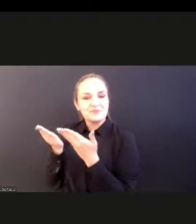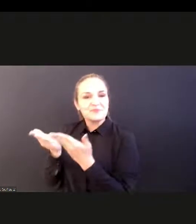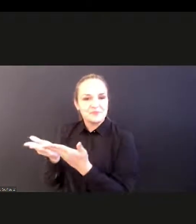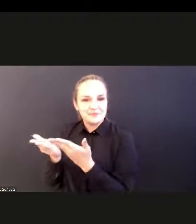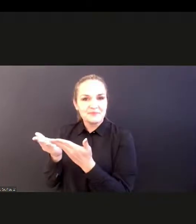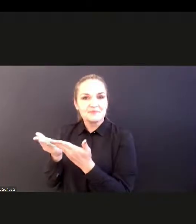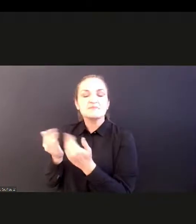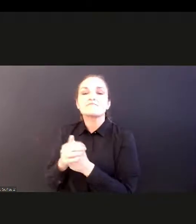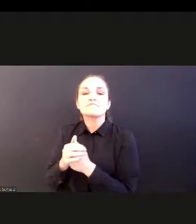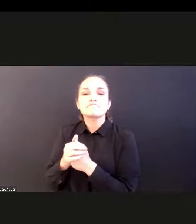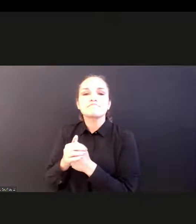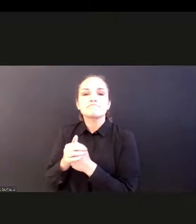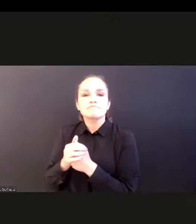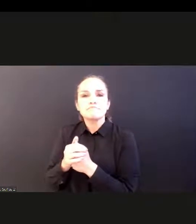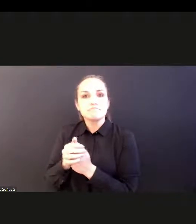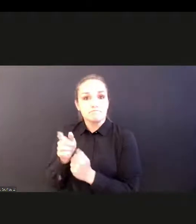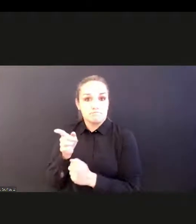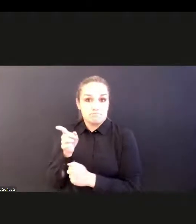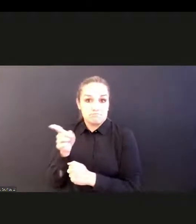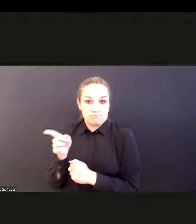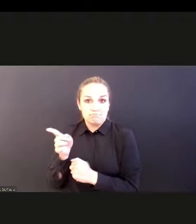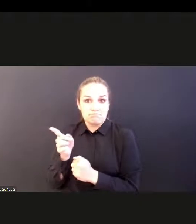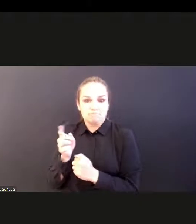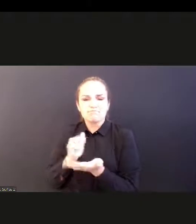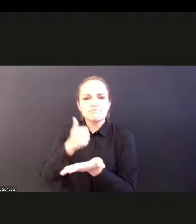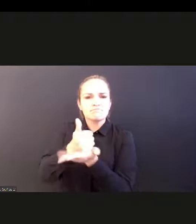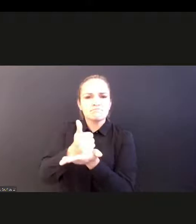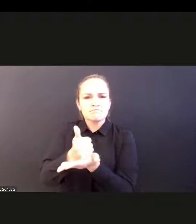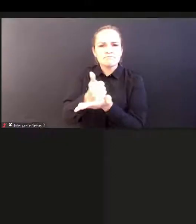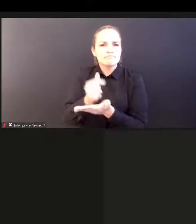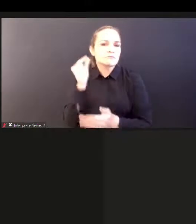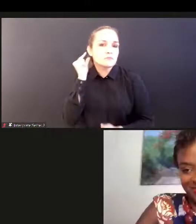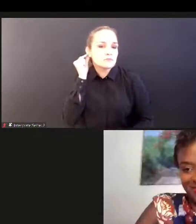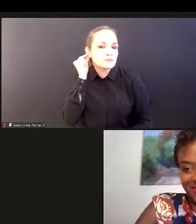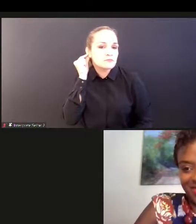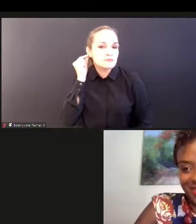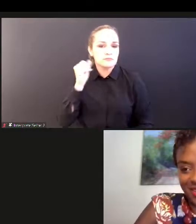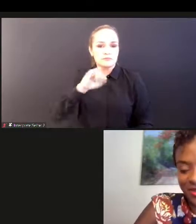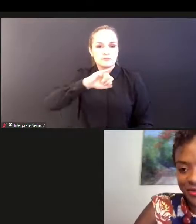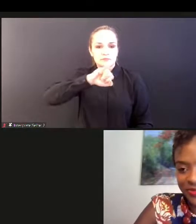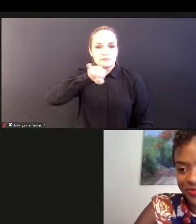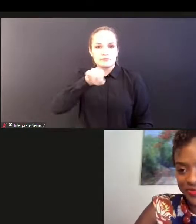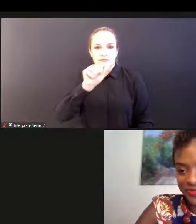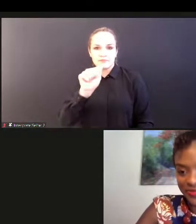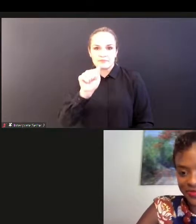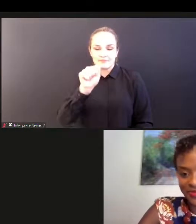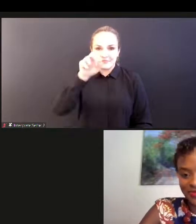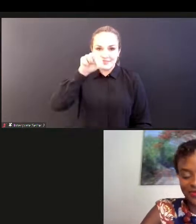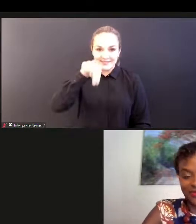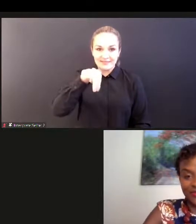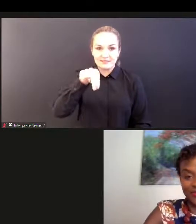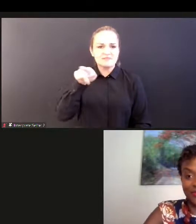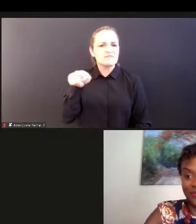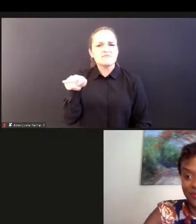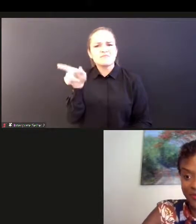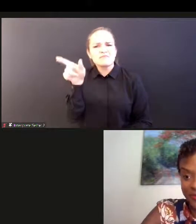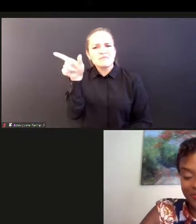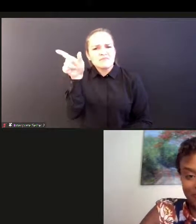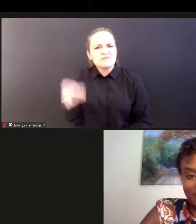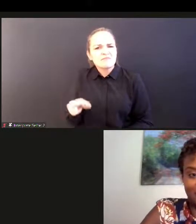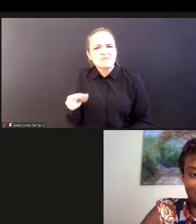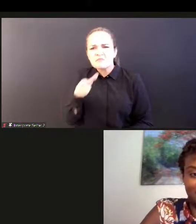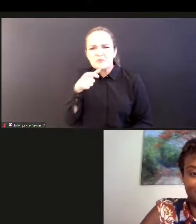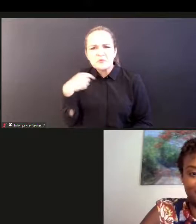would like to pass the floor on to Ms. Jean-Yves Remy. She's the director of the Sridhar Rampal Center